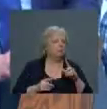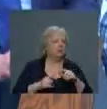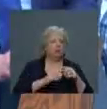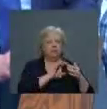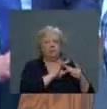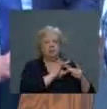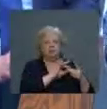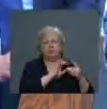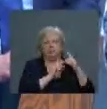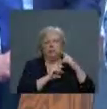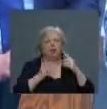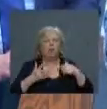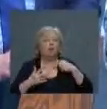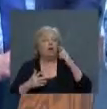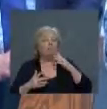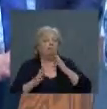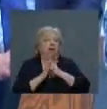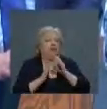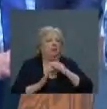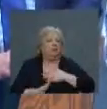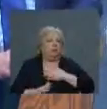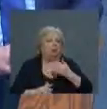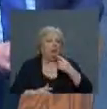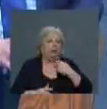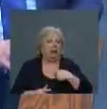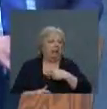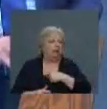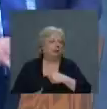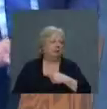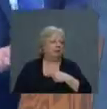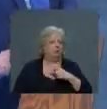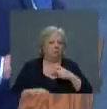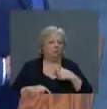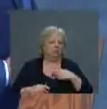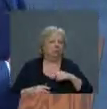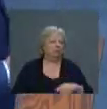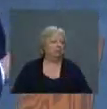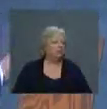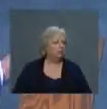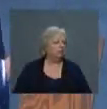Well, I'm just asking if he's willing to tell us. That's well, I know it well, can't come be up considered. With a number.